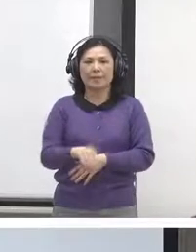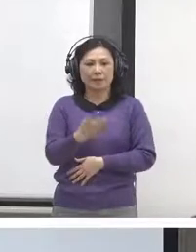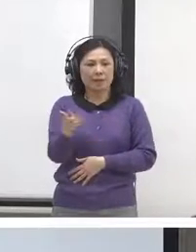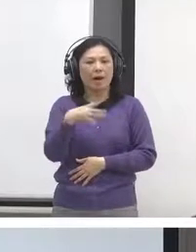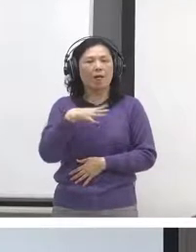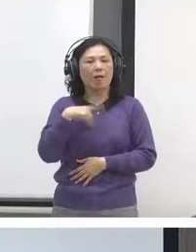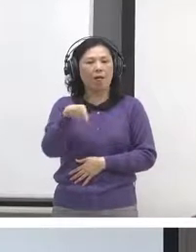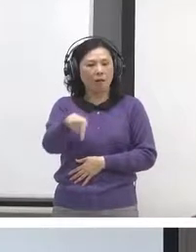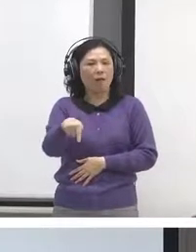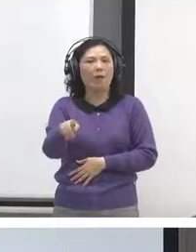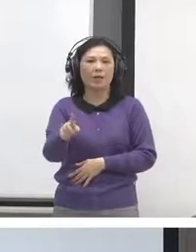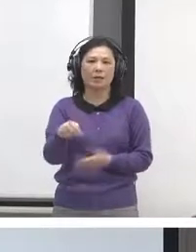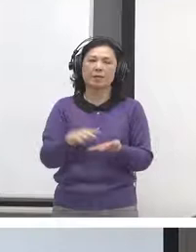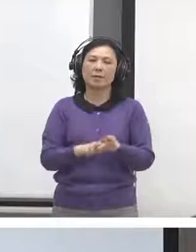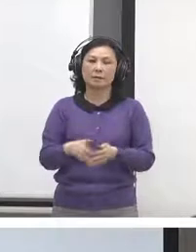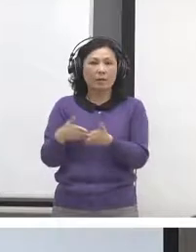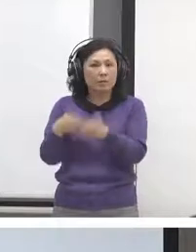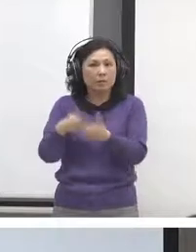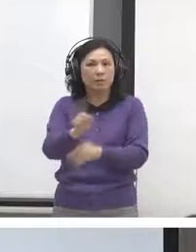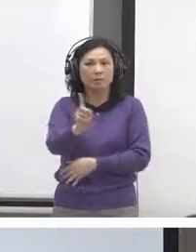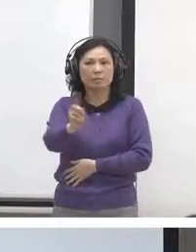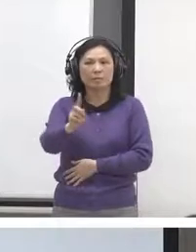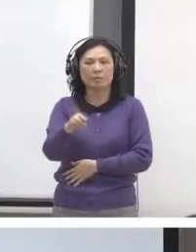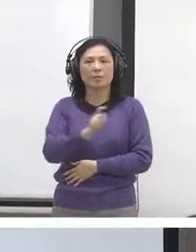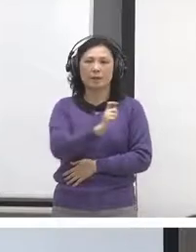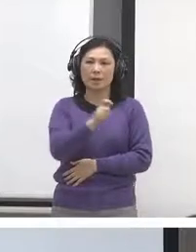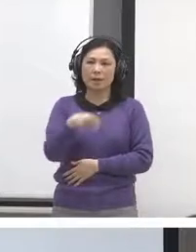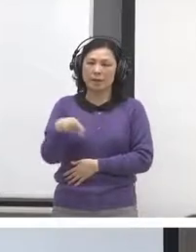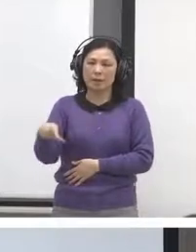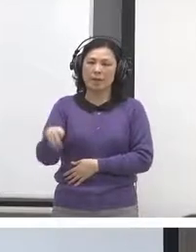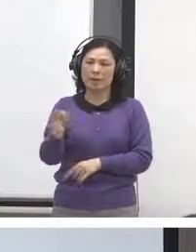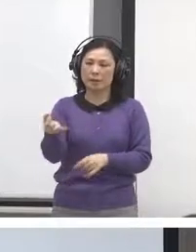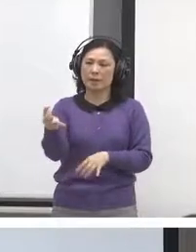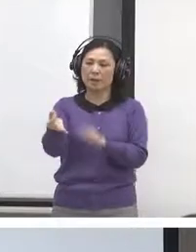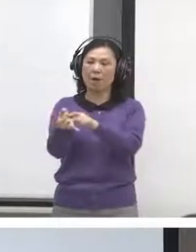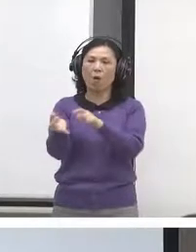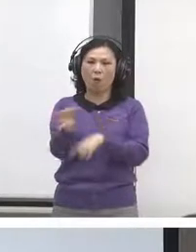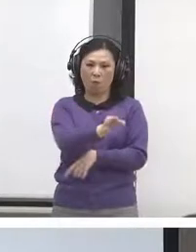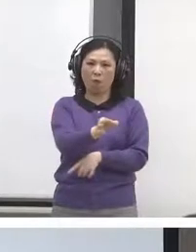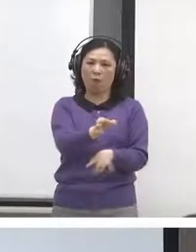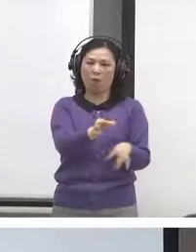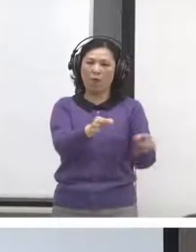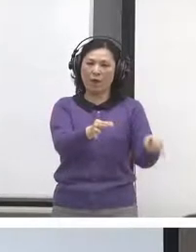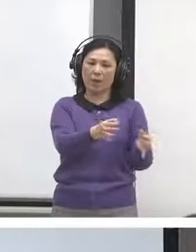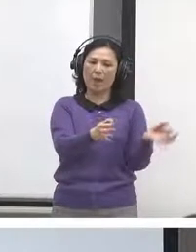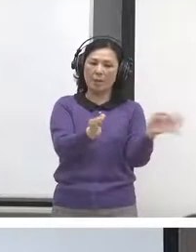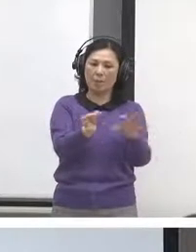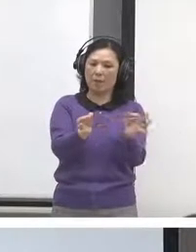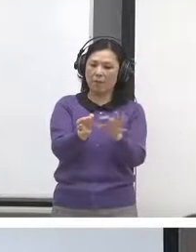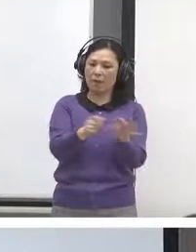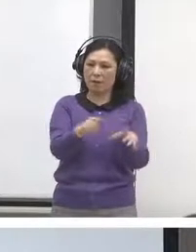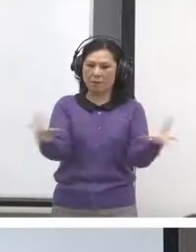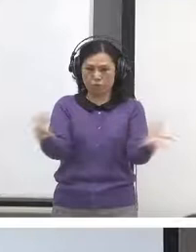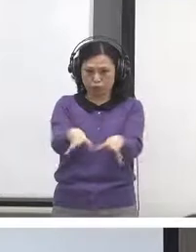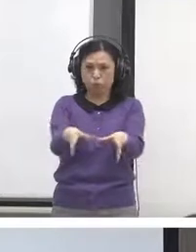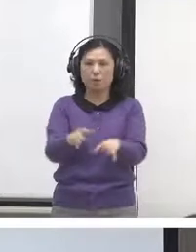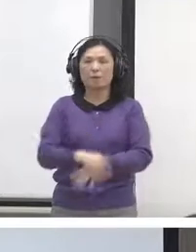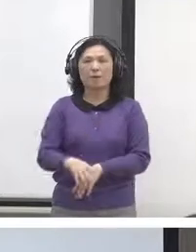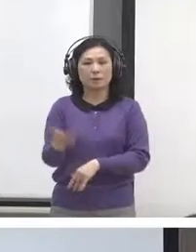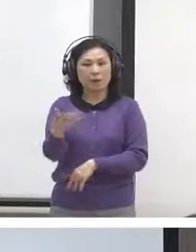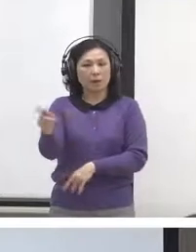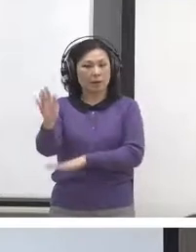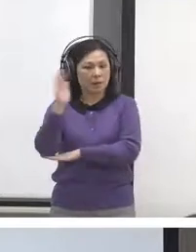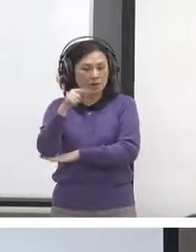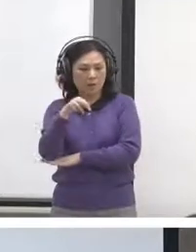to do. Contributing back to a software commons, the software is available on GitHub and is also in use by the City of Edmonton.